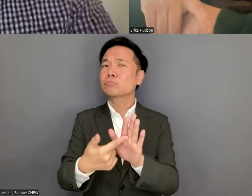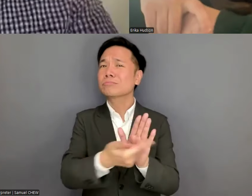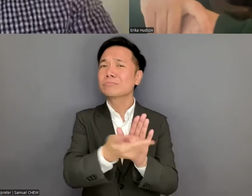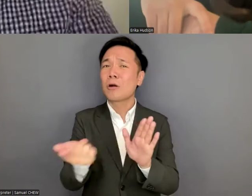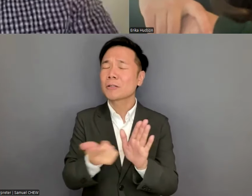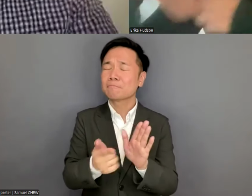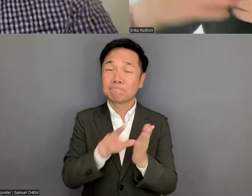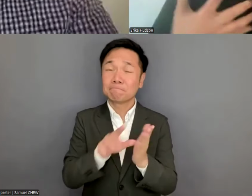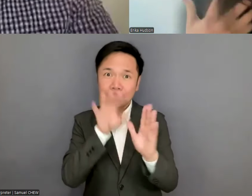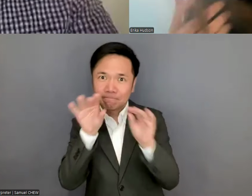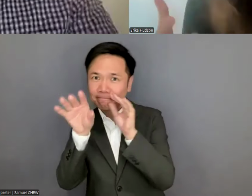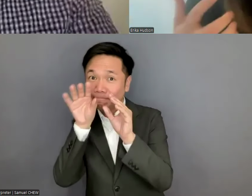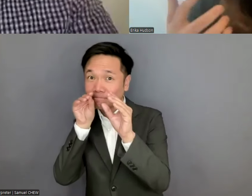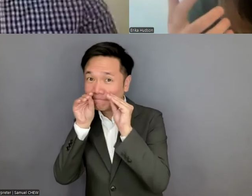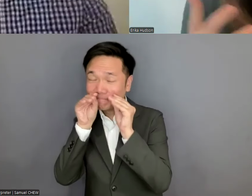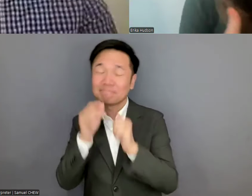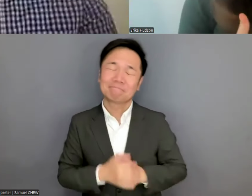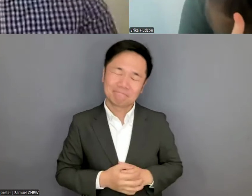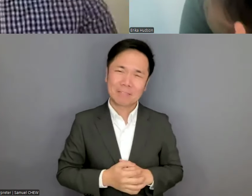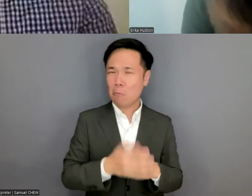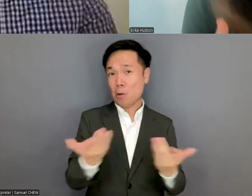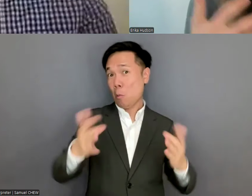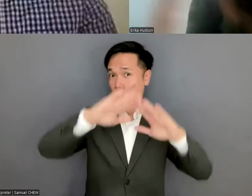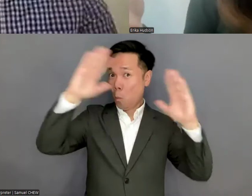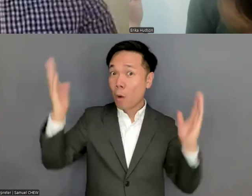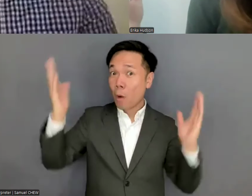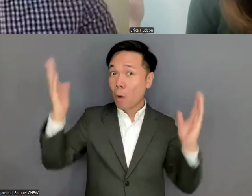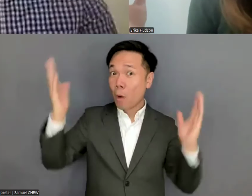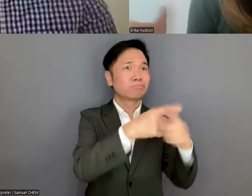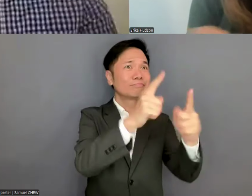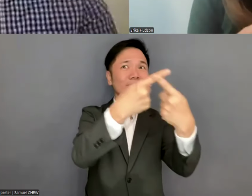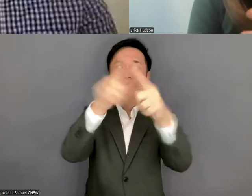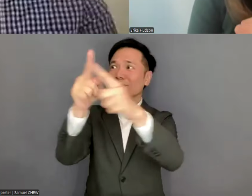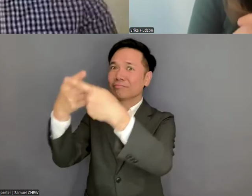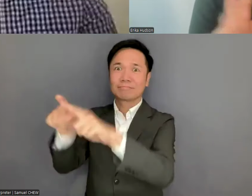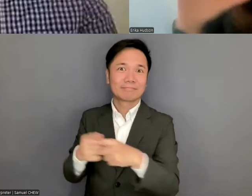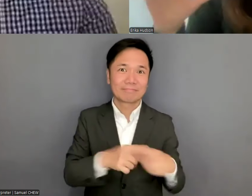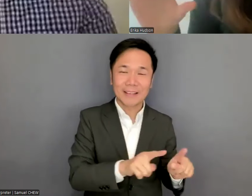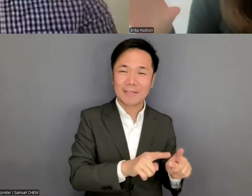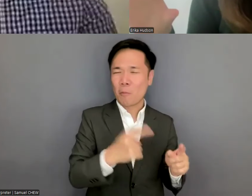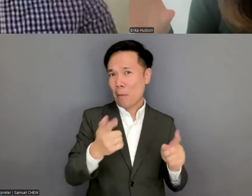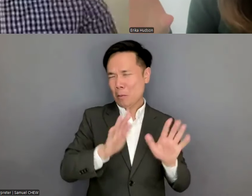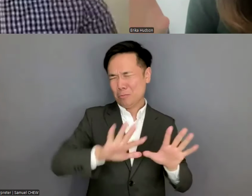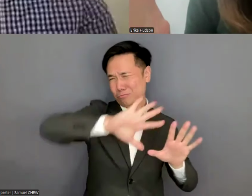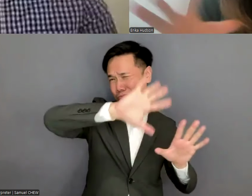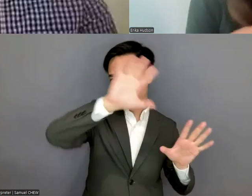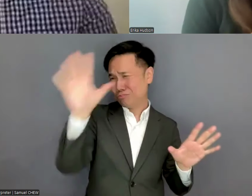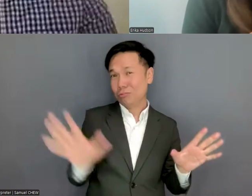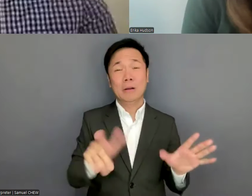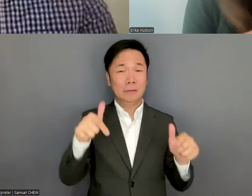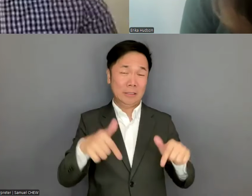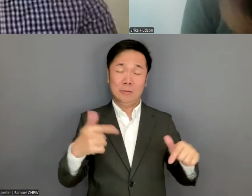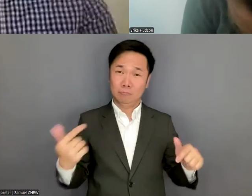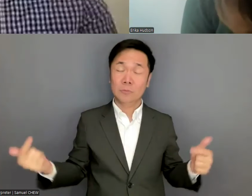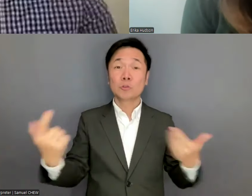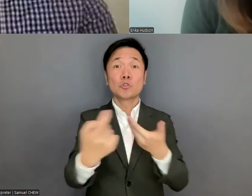of our agenda where I know I already want to hear what folks are doing across the world because we are covering a lot of different continents on this call alone.